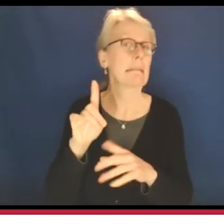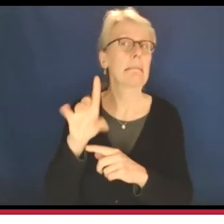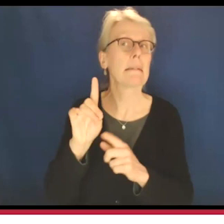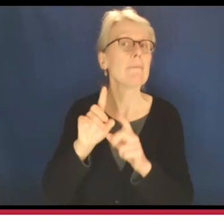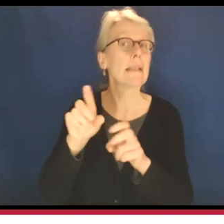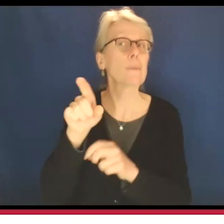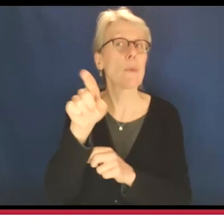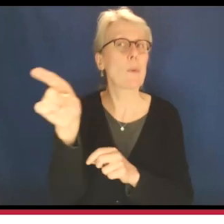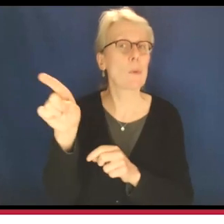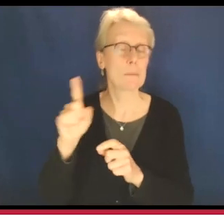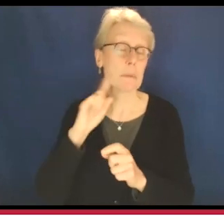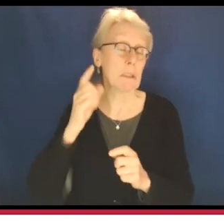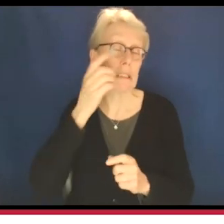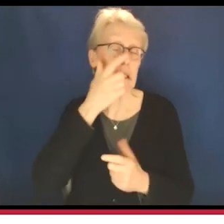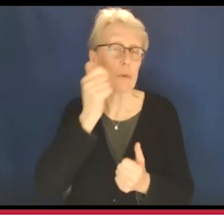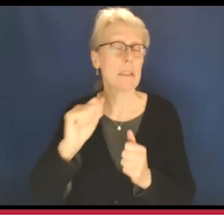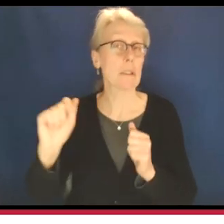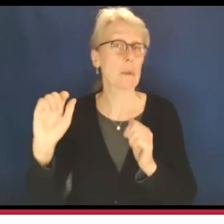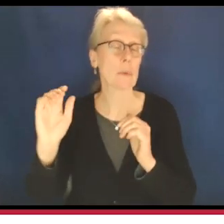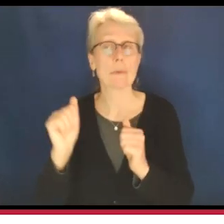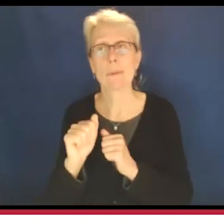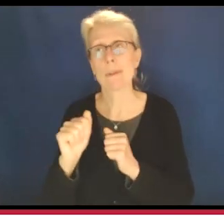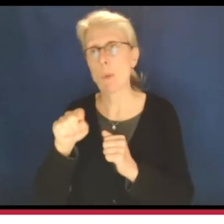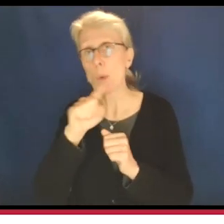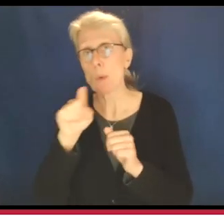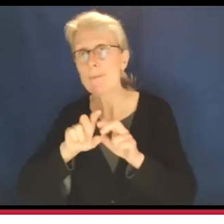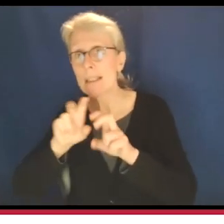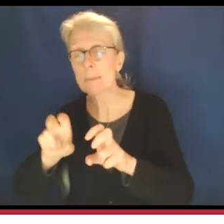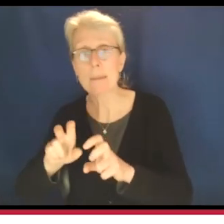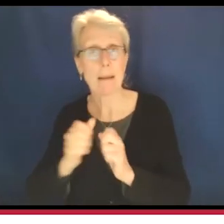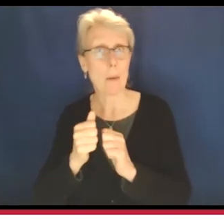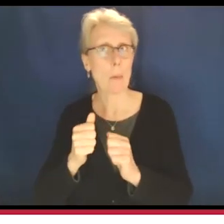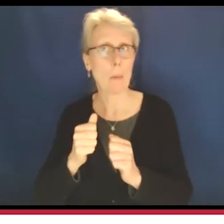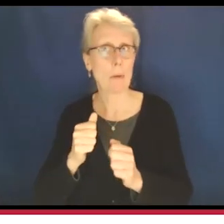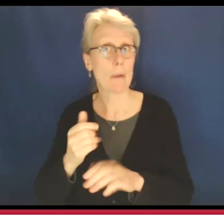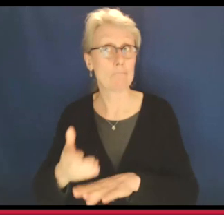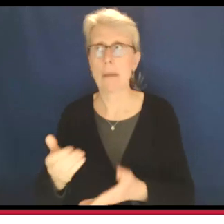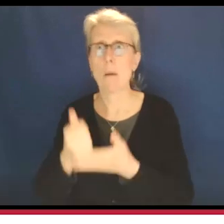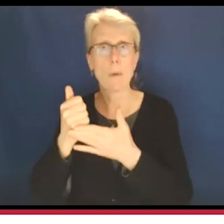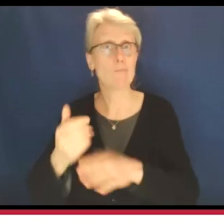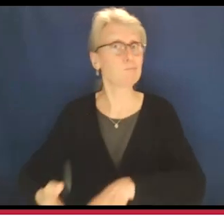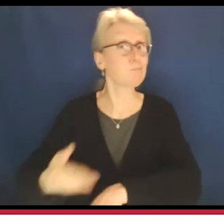quantify the value of those investments in speeding up the world's response.